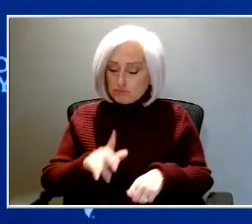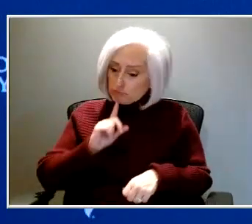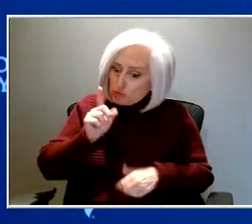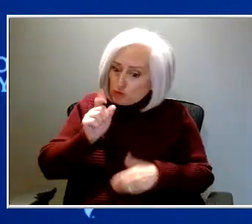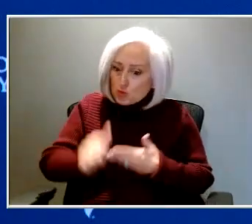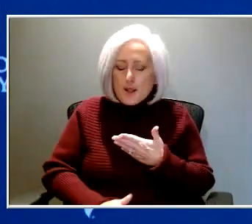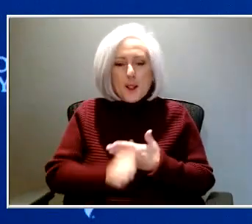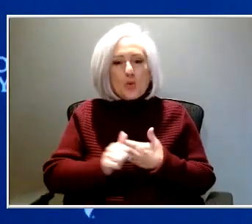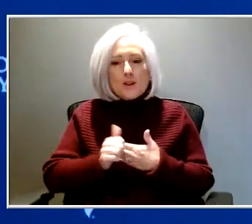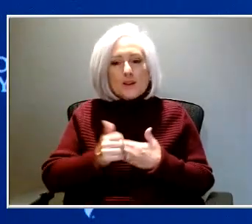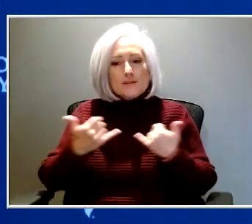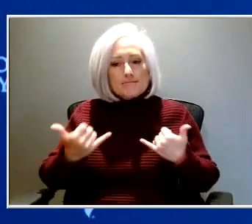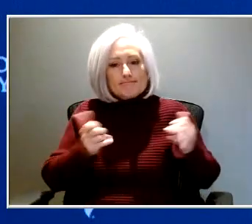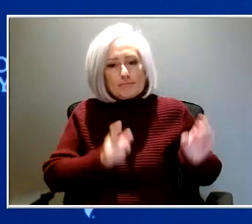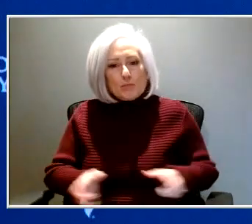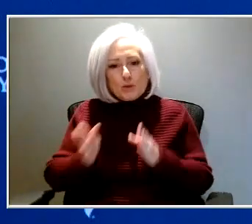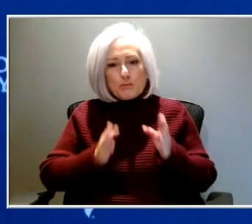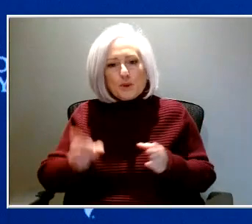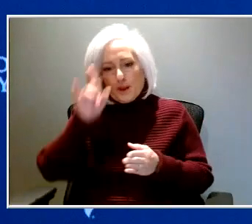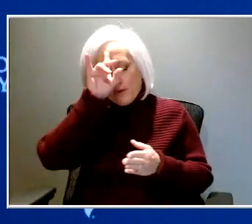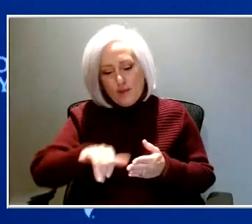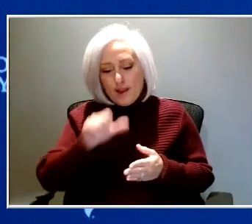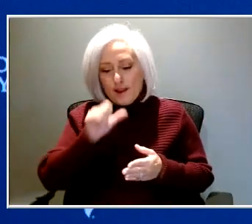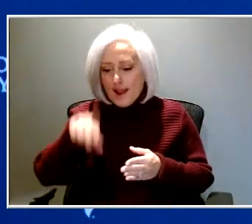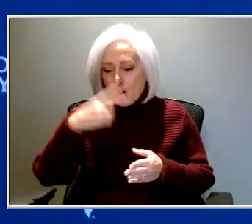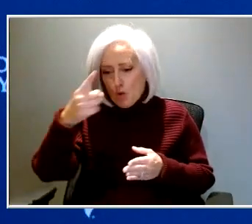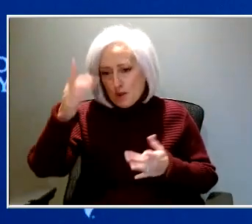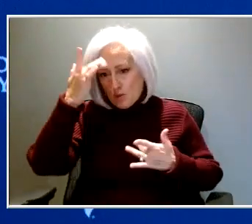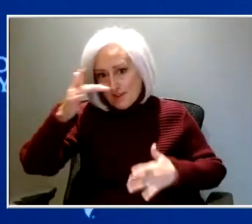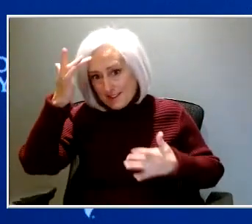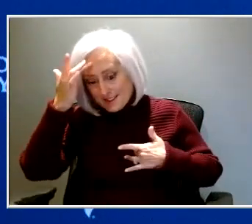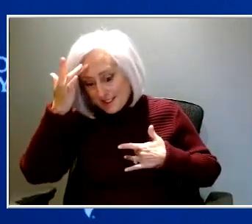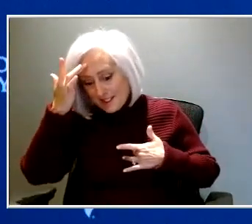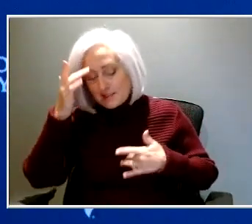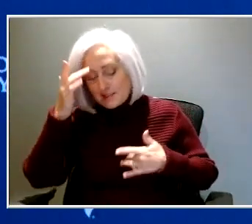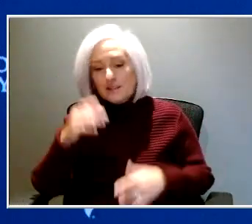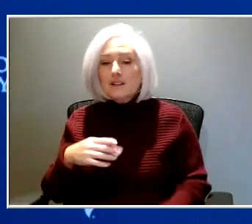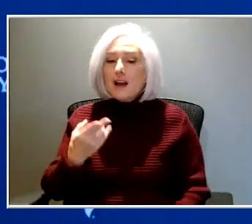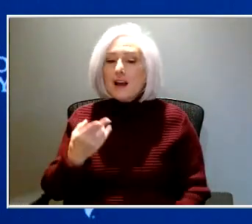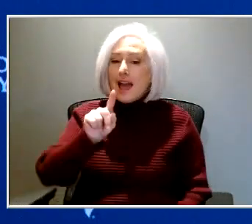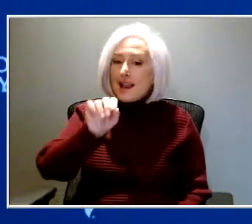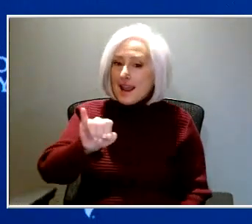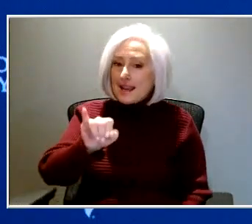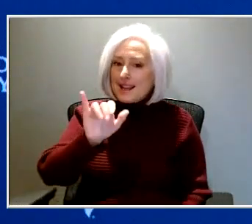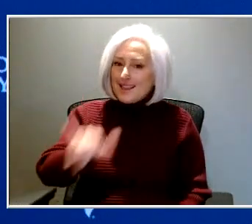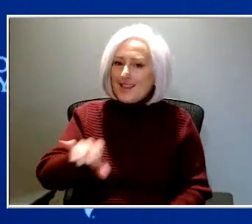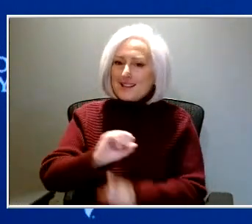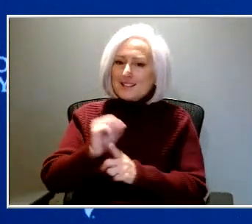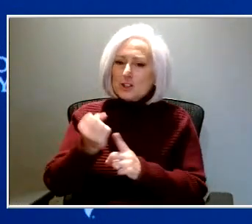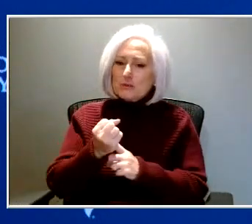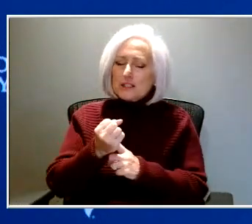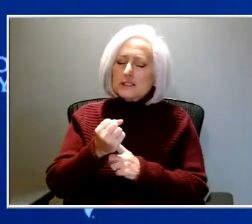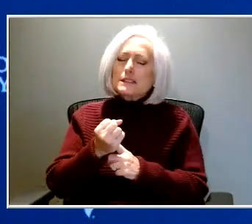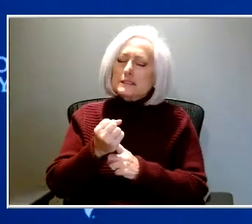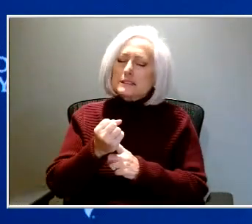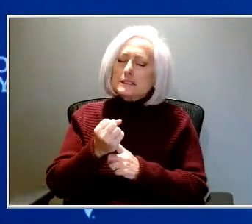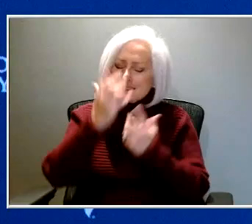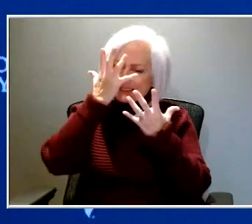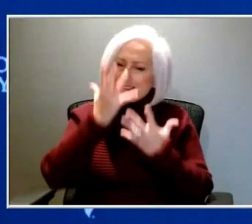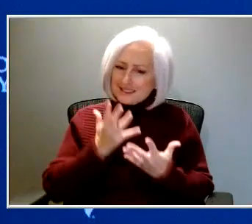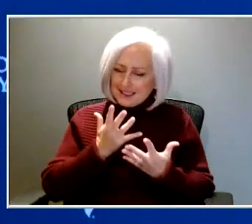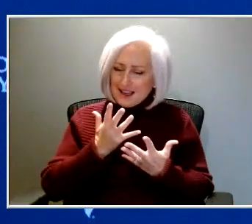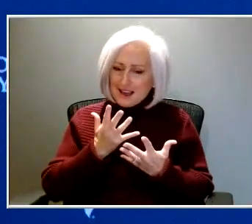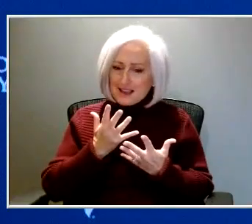for, not just this disease, but any. And the Haiti situation is so unfortunate. You know, they initially